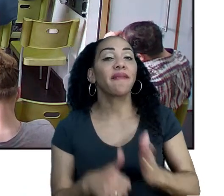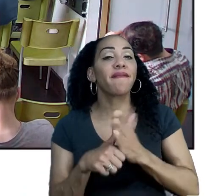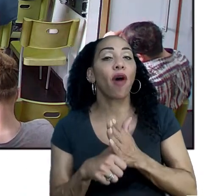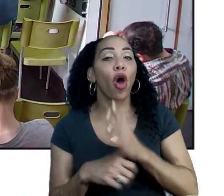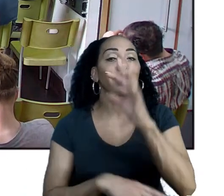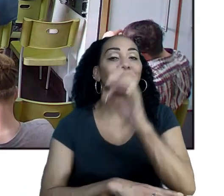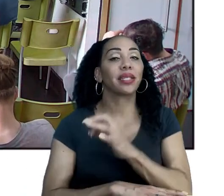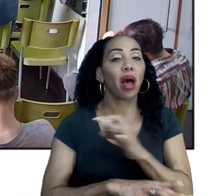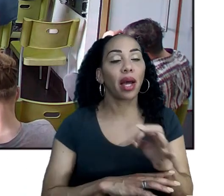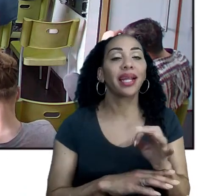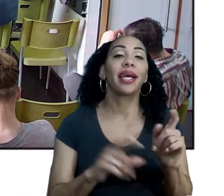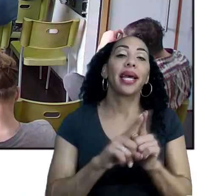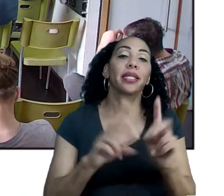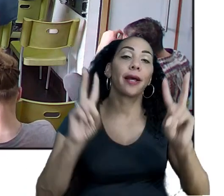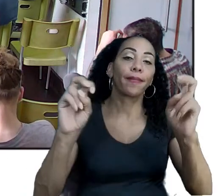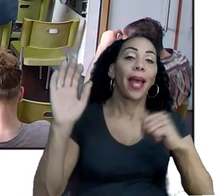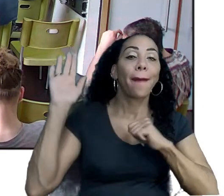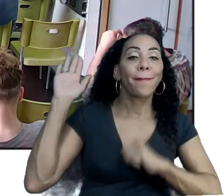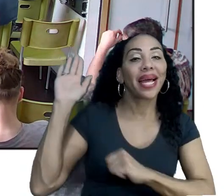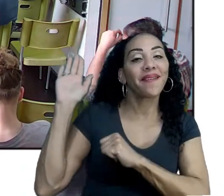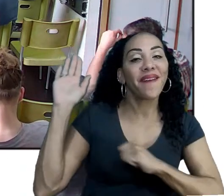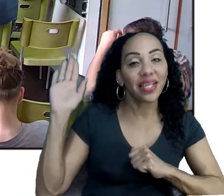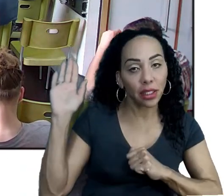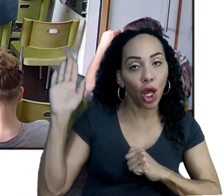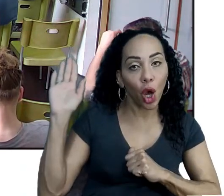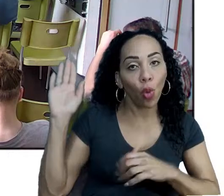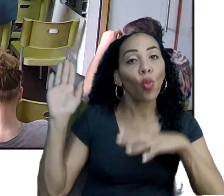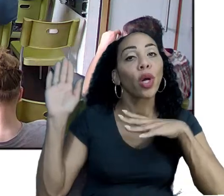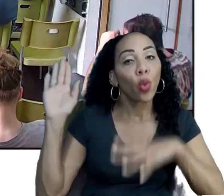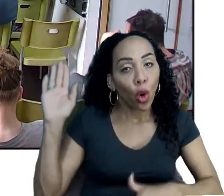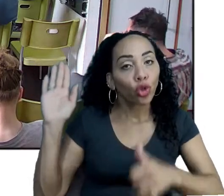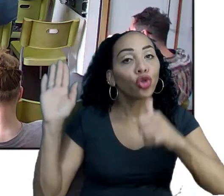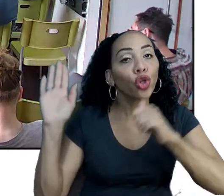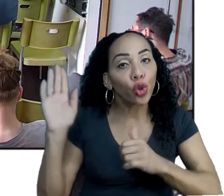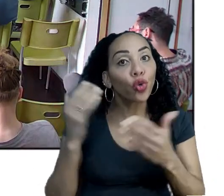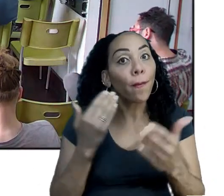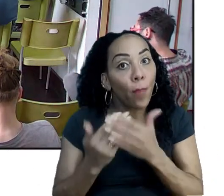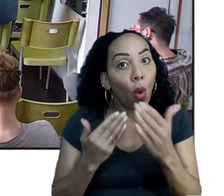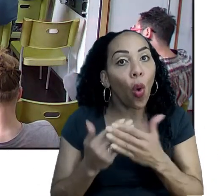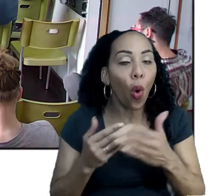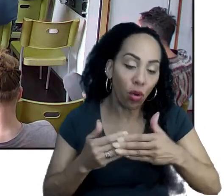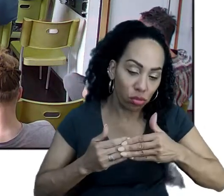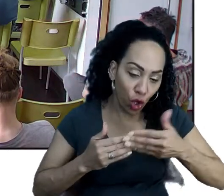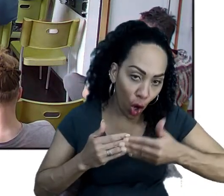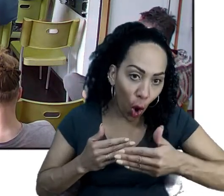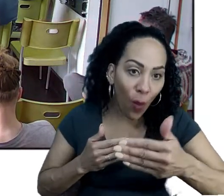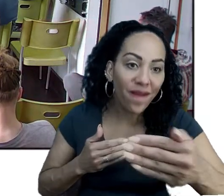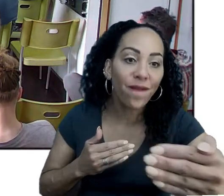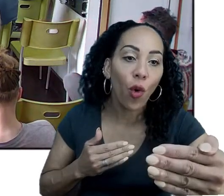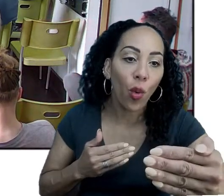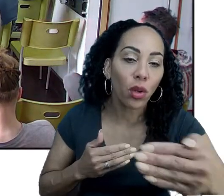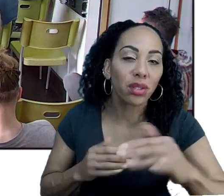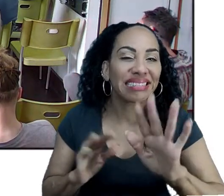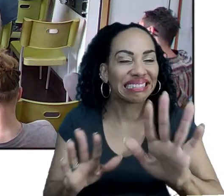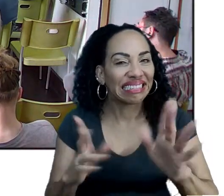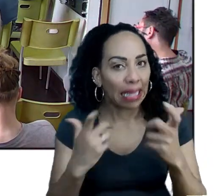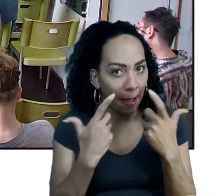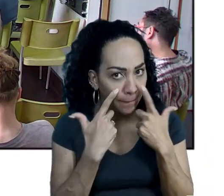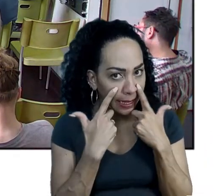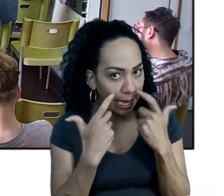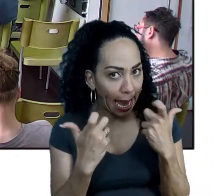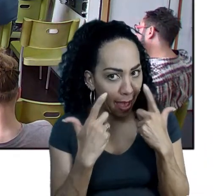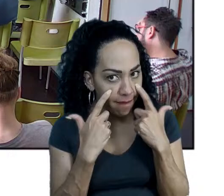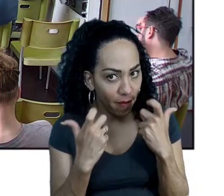a manifesto that we want to use going forwards. And I think I'm going to be careful with how I talk about